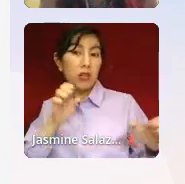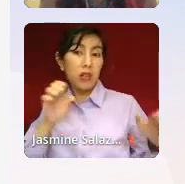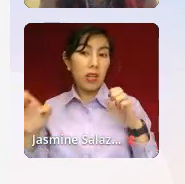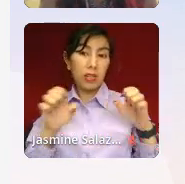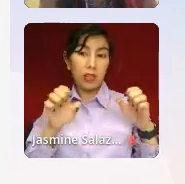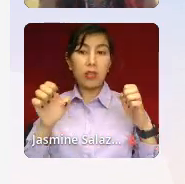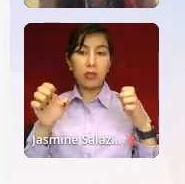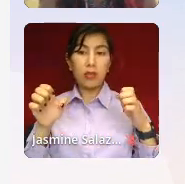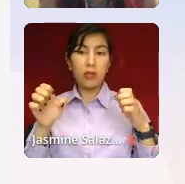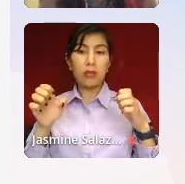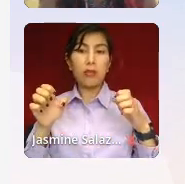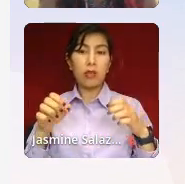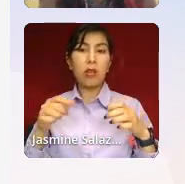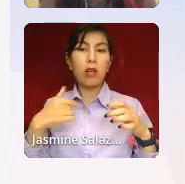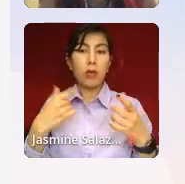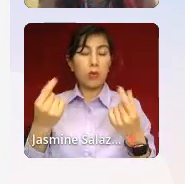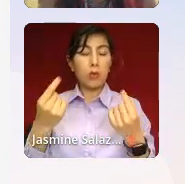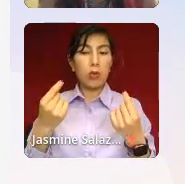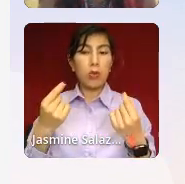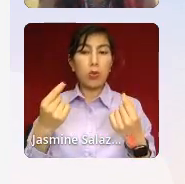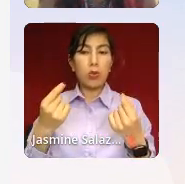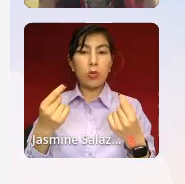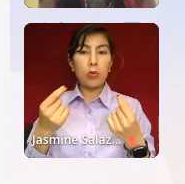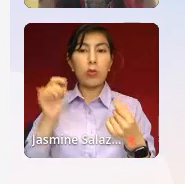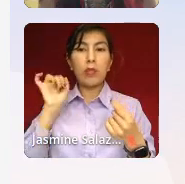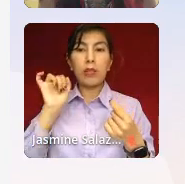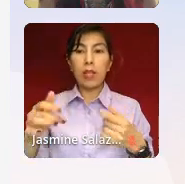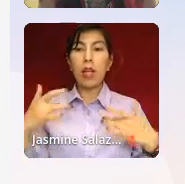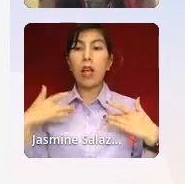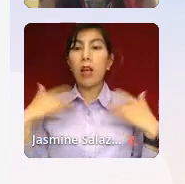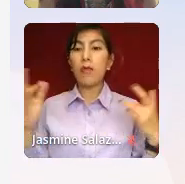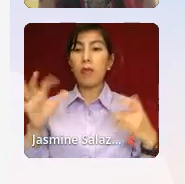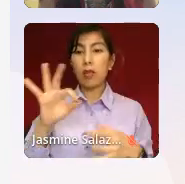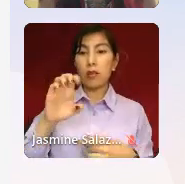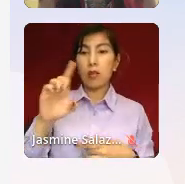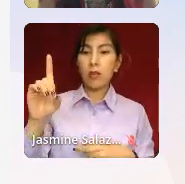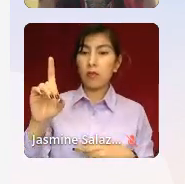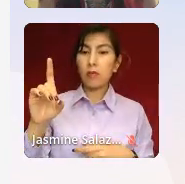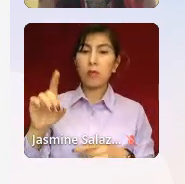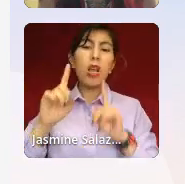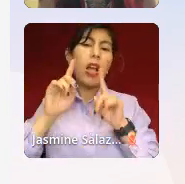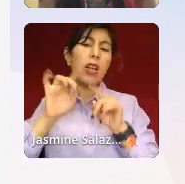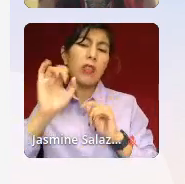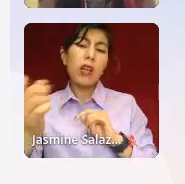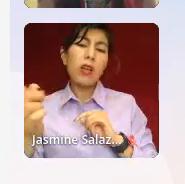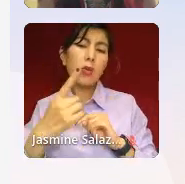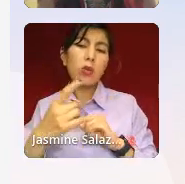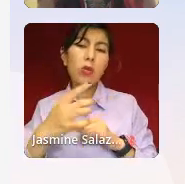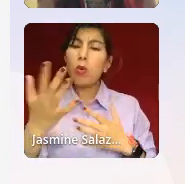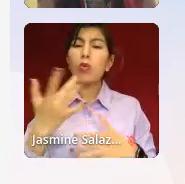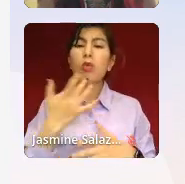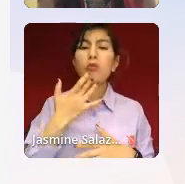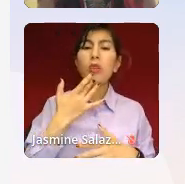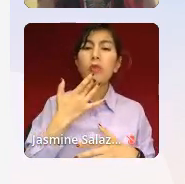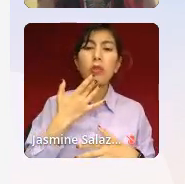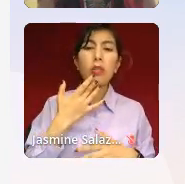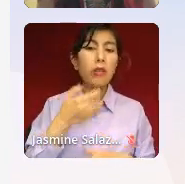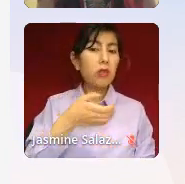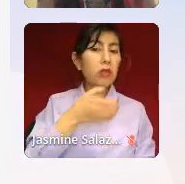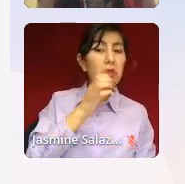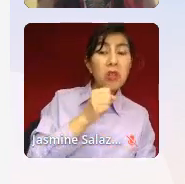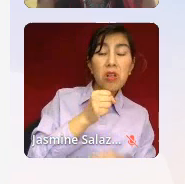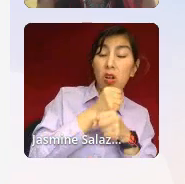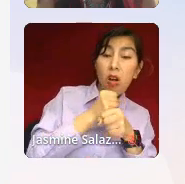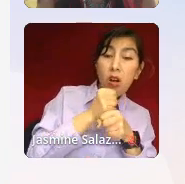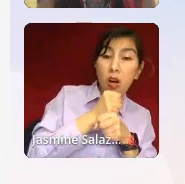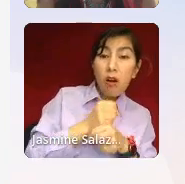I'd like for you to do in that event feed is to answer this question. What's your favorite beverage? Is it coffee